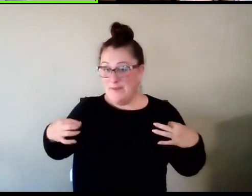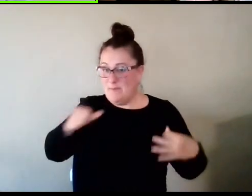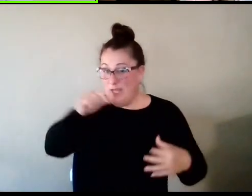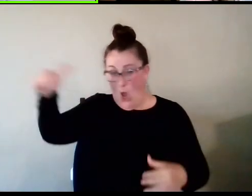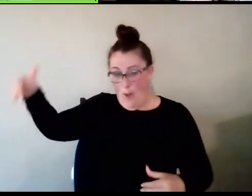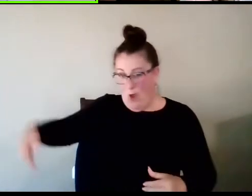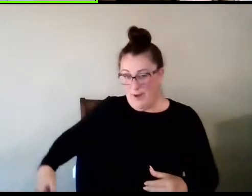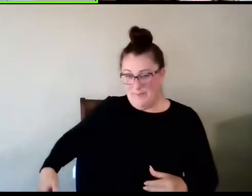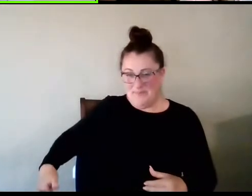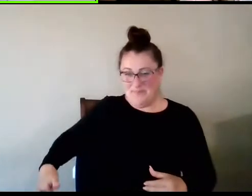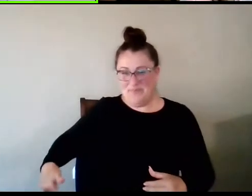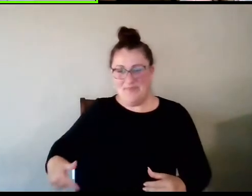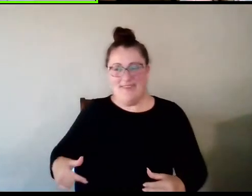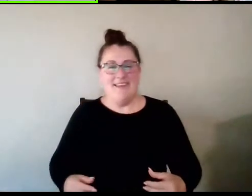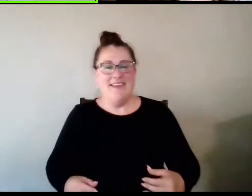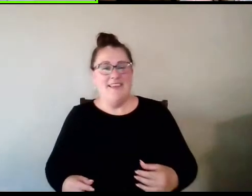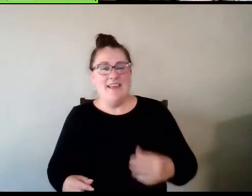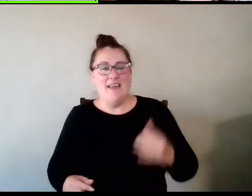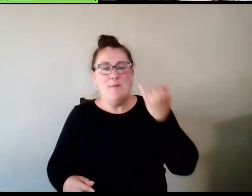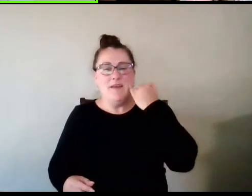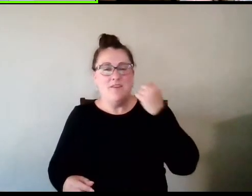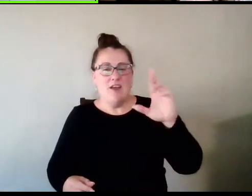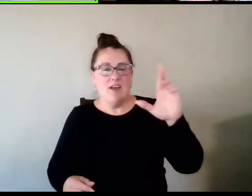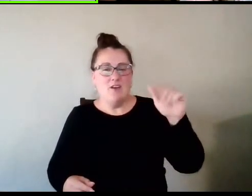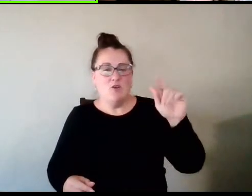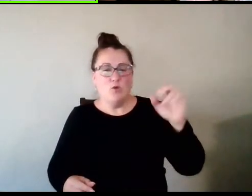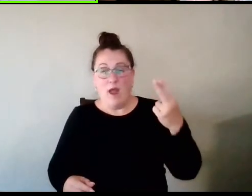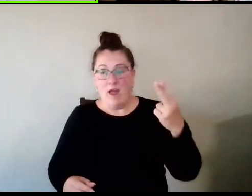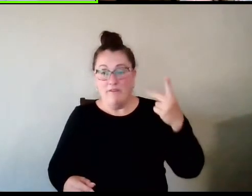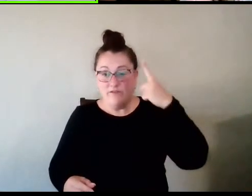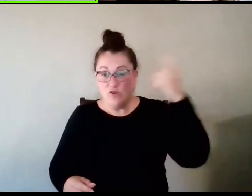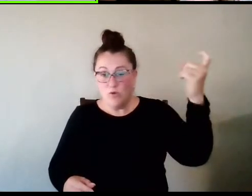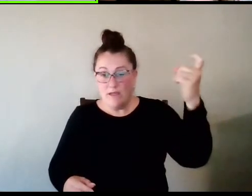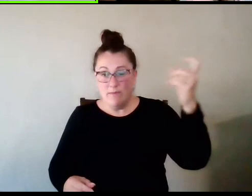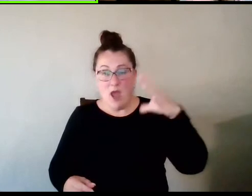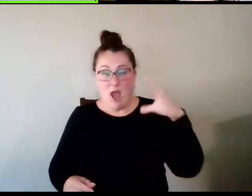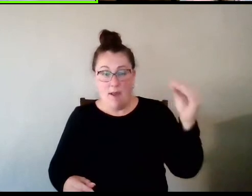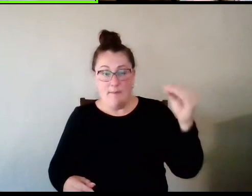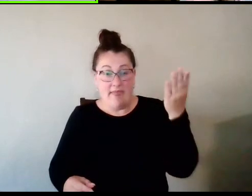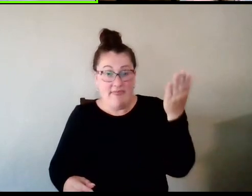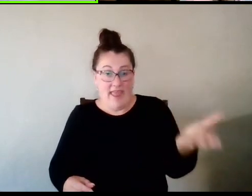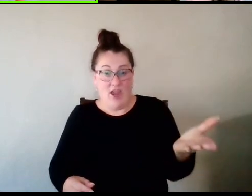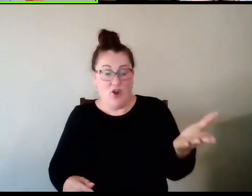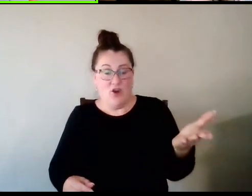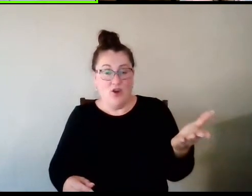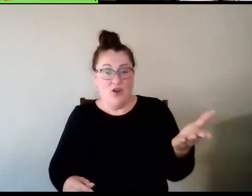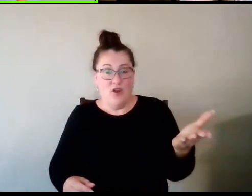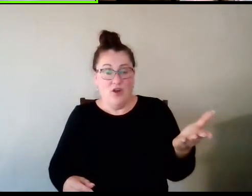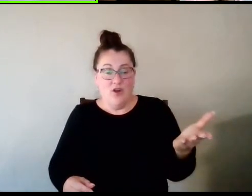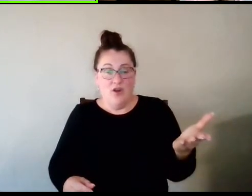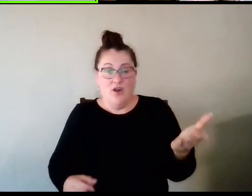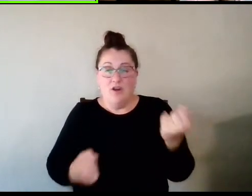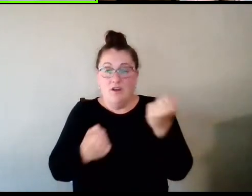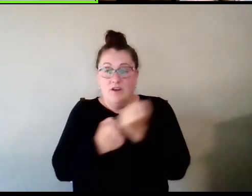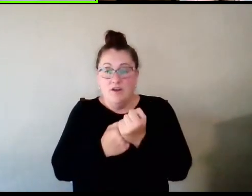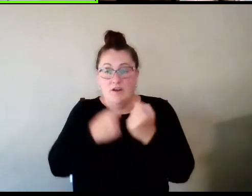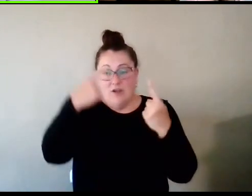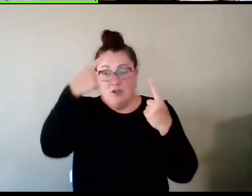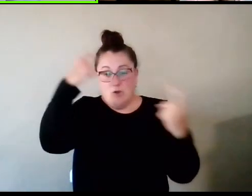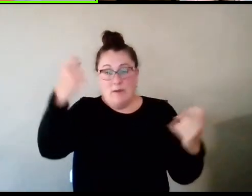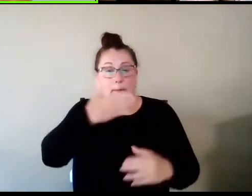if, you know, you're like Ralph and you have this dream of a company that's there to enable the dream of a better